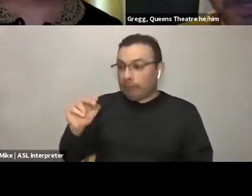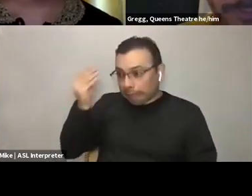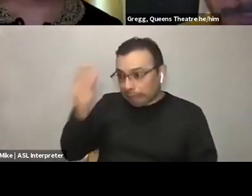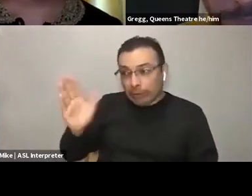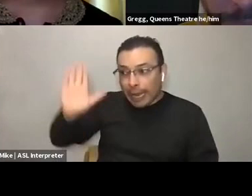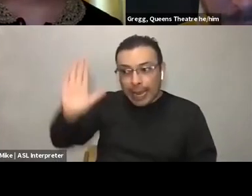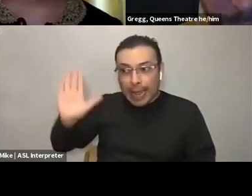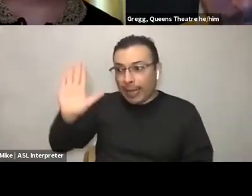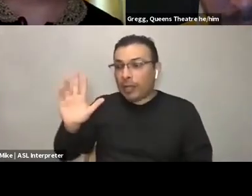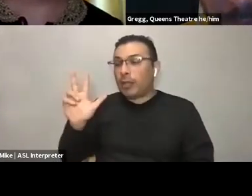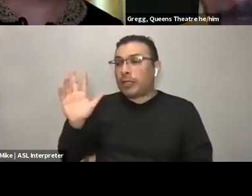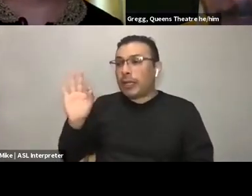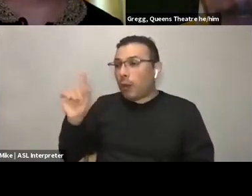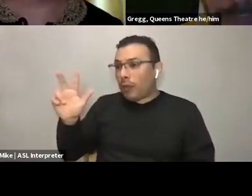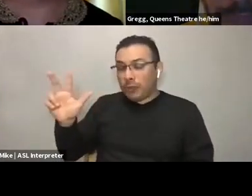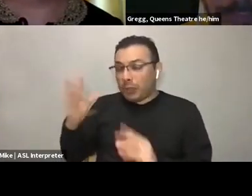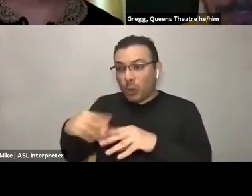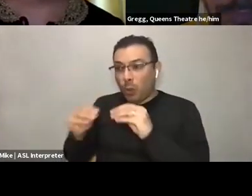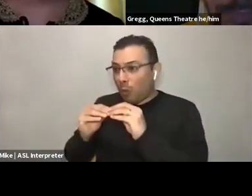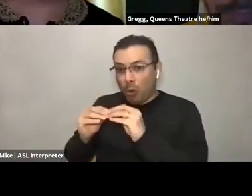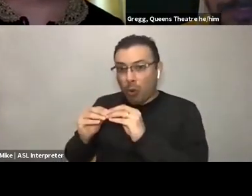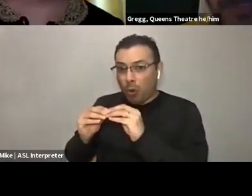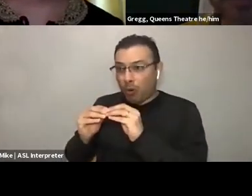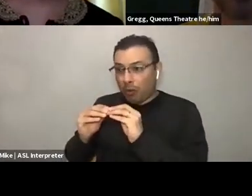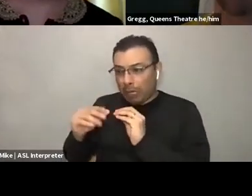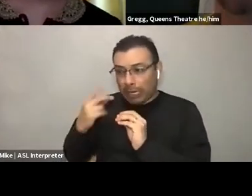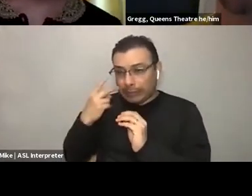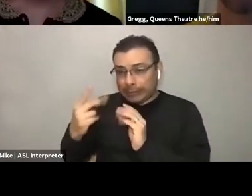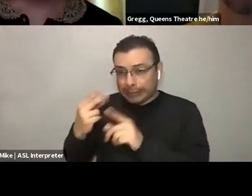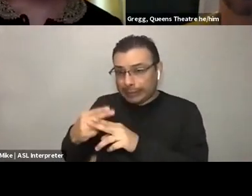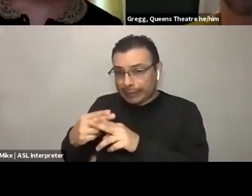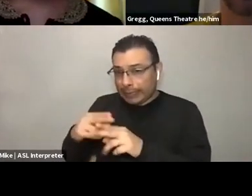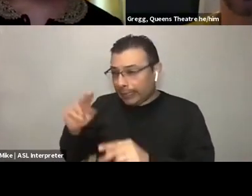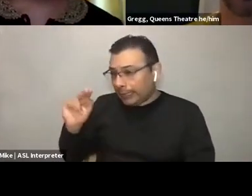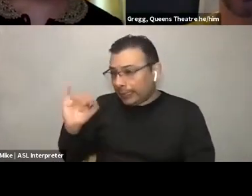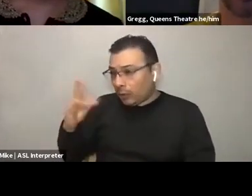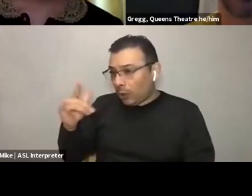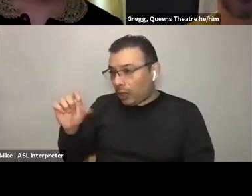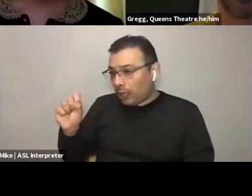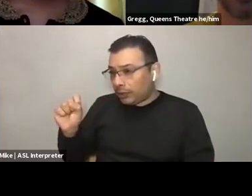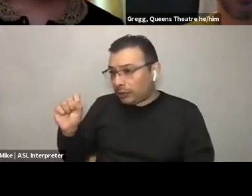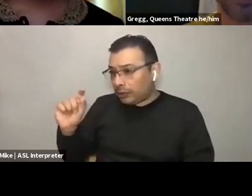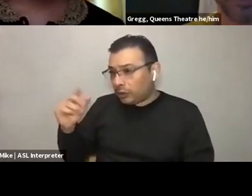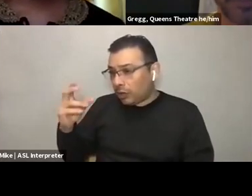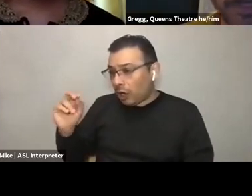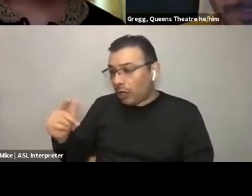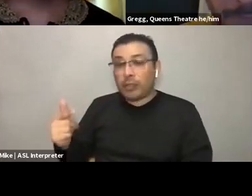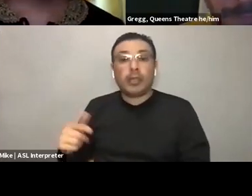Okay. Uh, interesting. But Nicholas, Tom, are you seeing a hand from 0111?